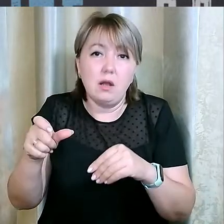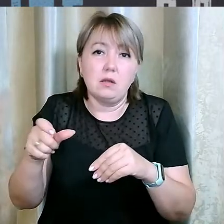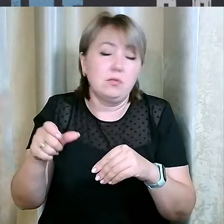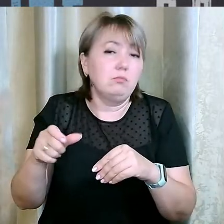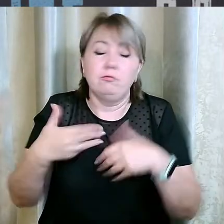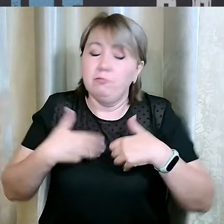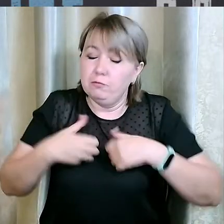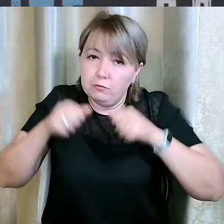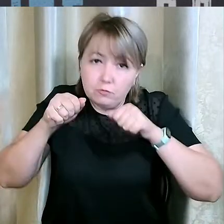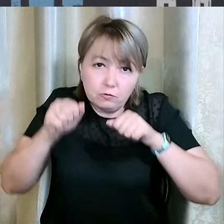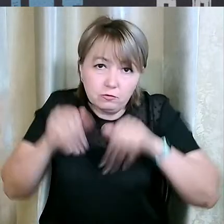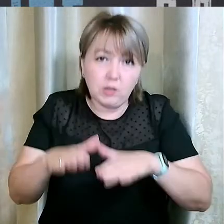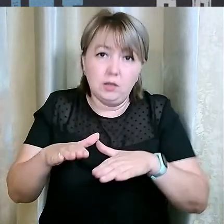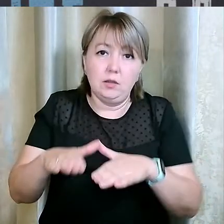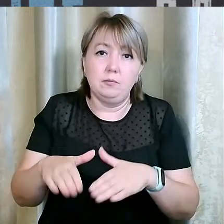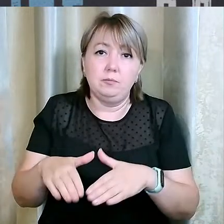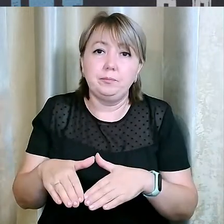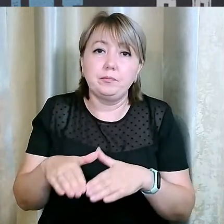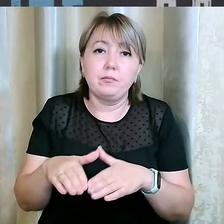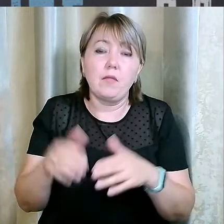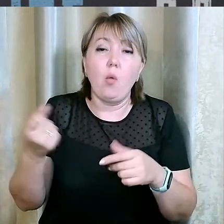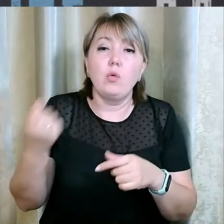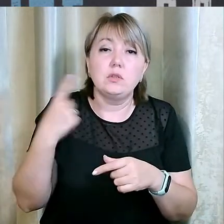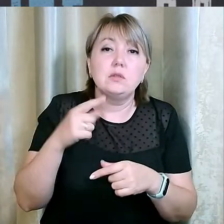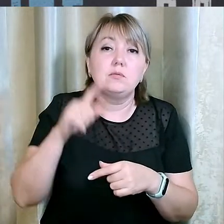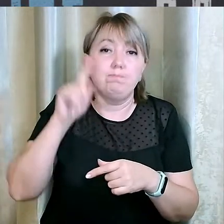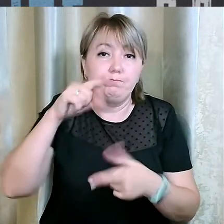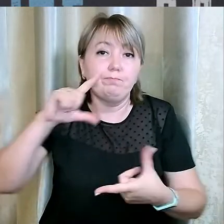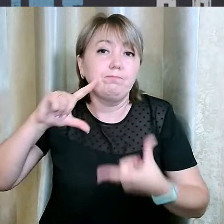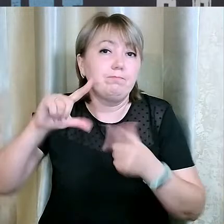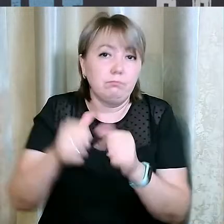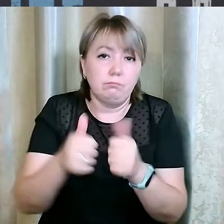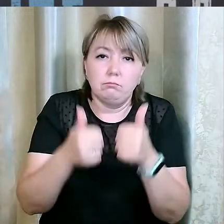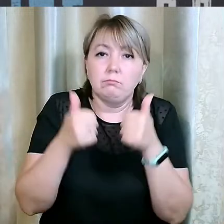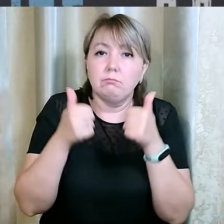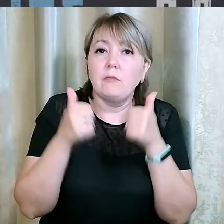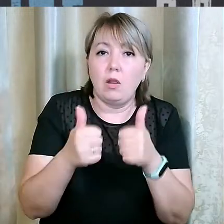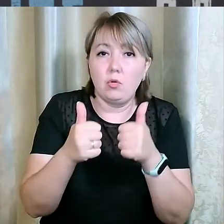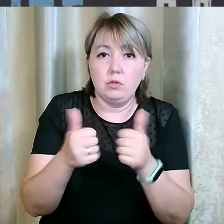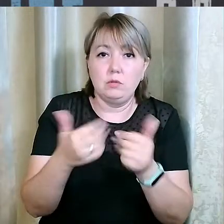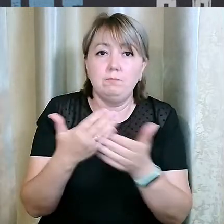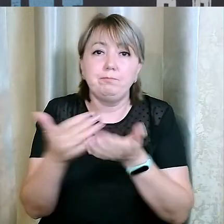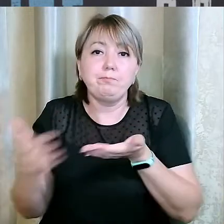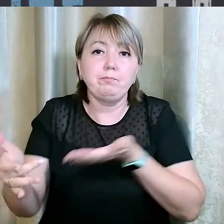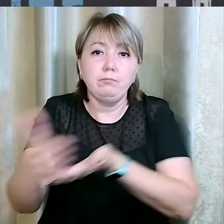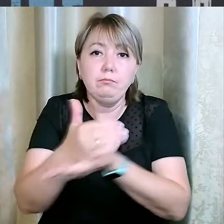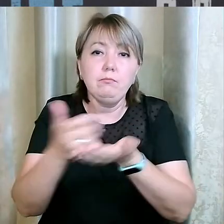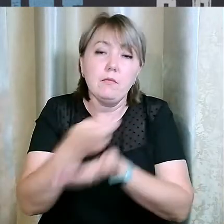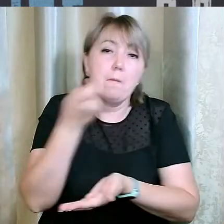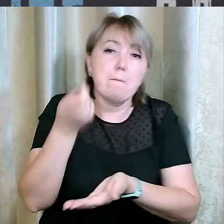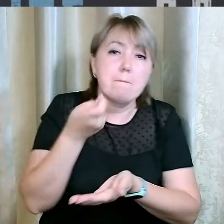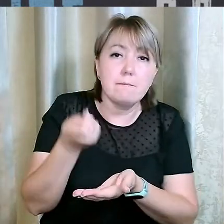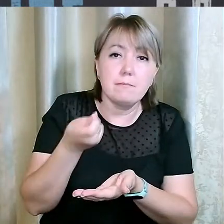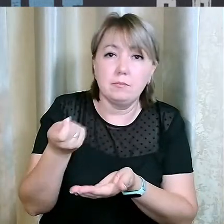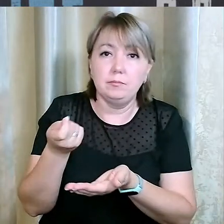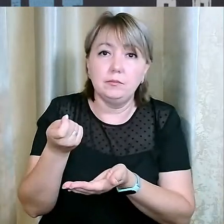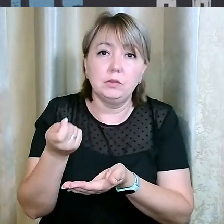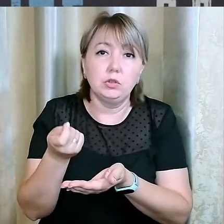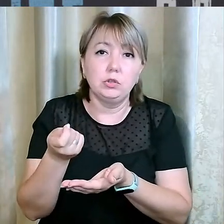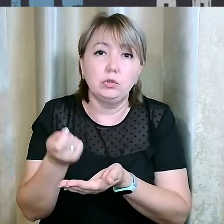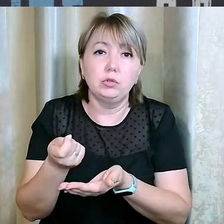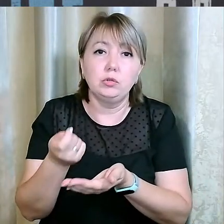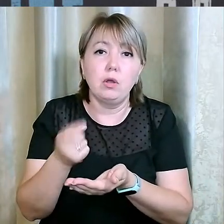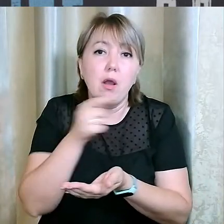Harvesting is almost over, and we are proud of our results. As for